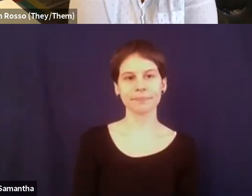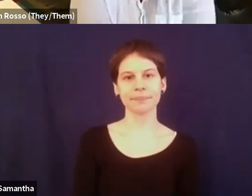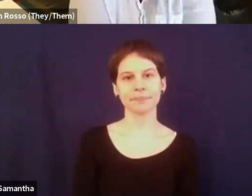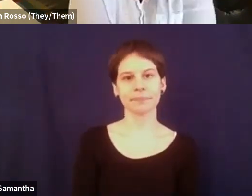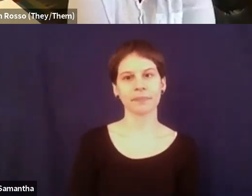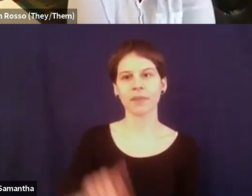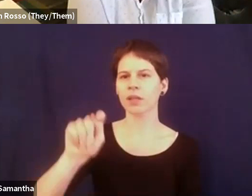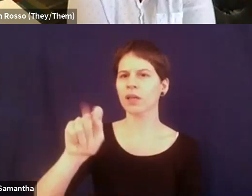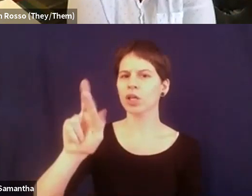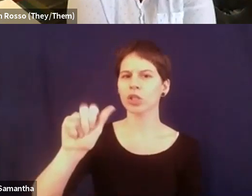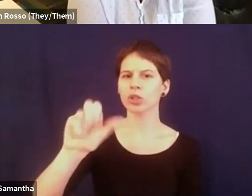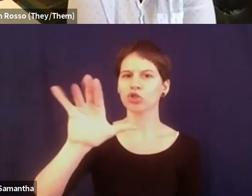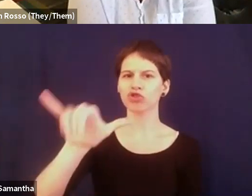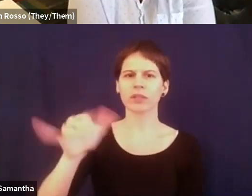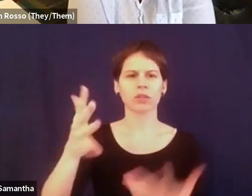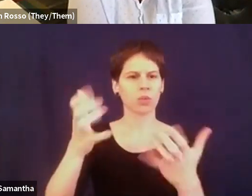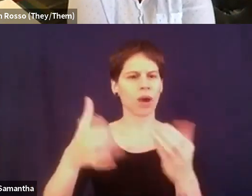Tracy, were you gonna add something?